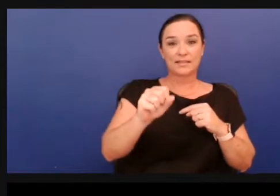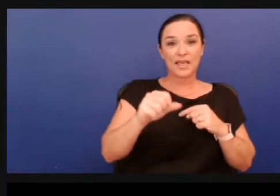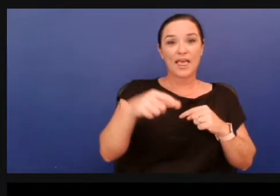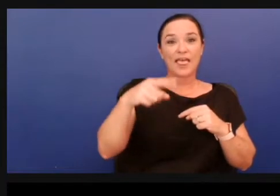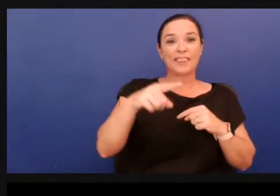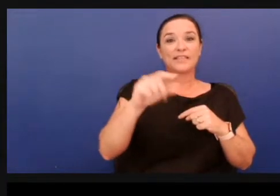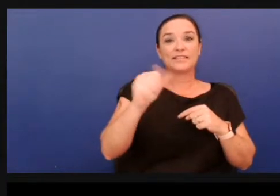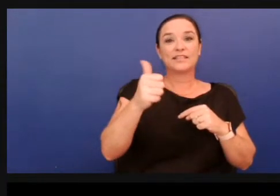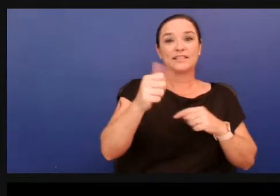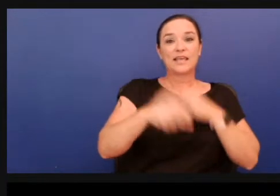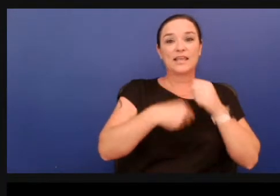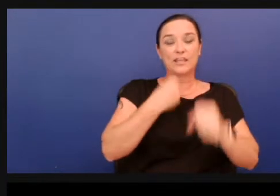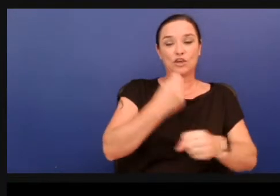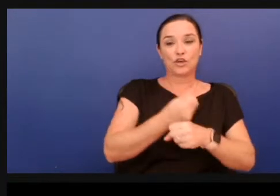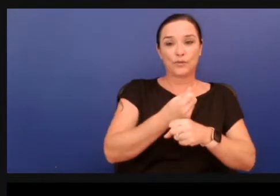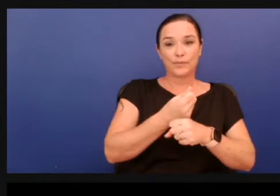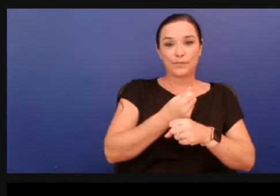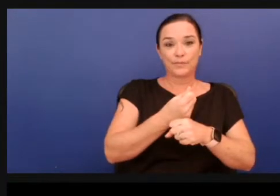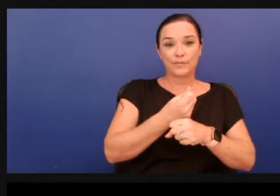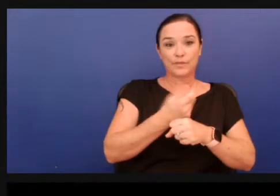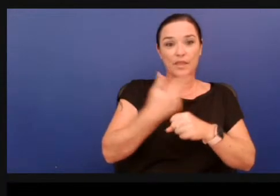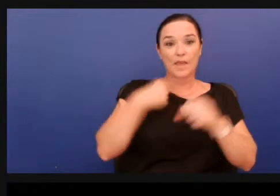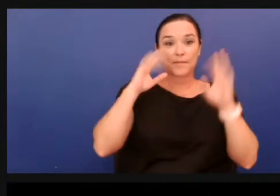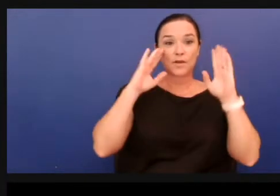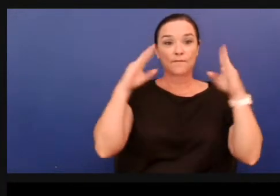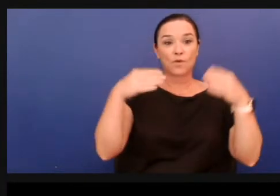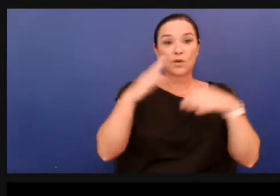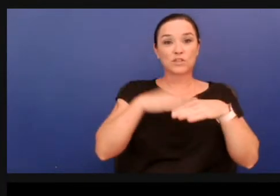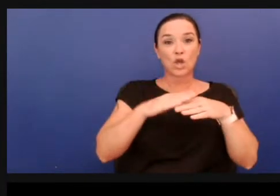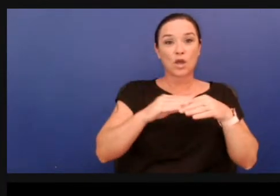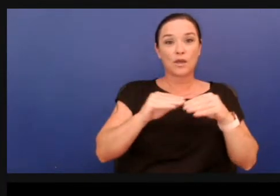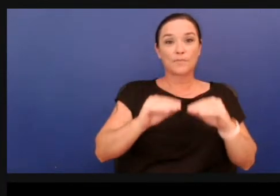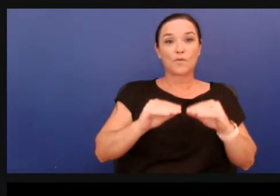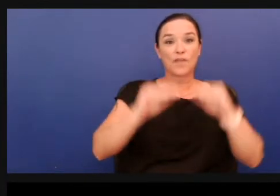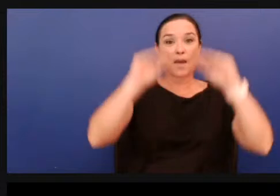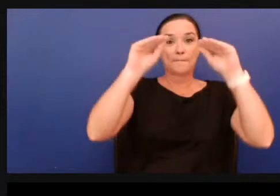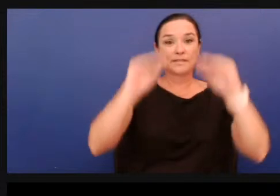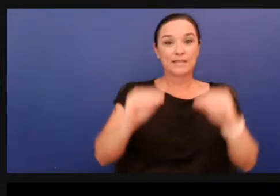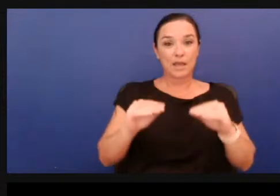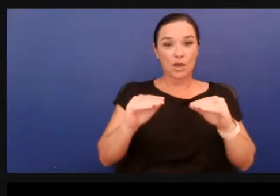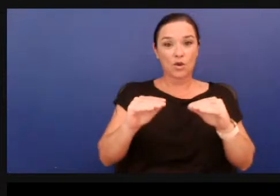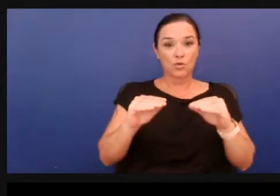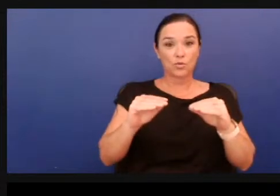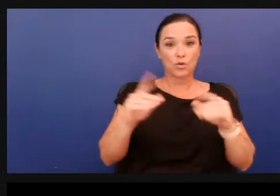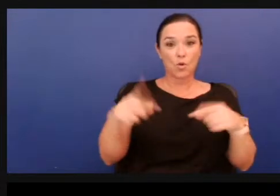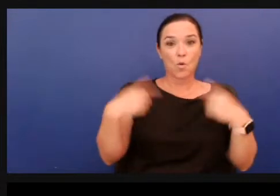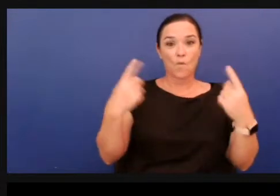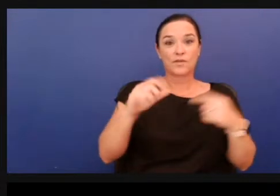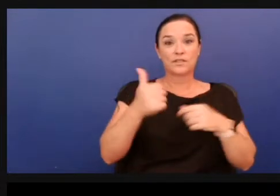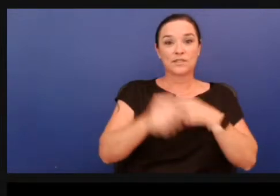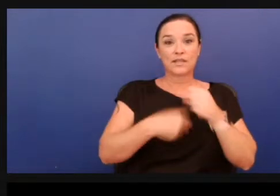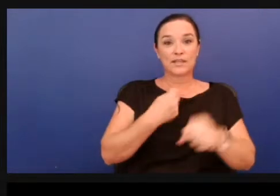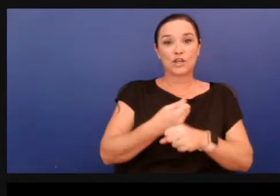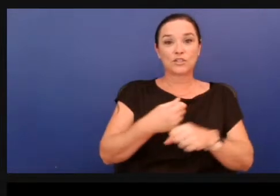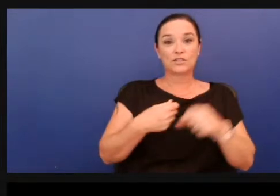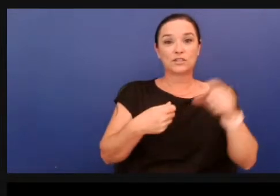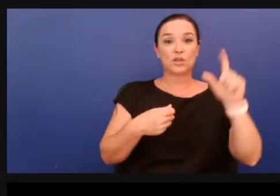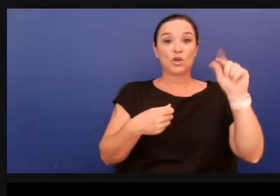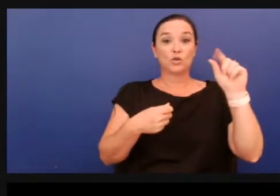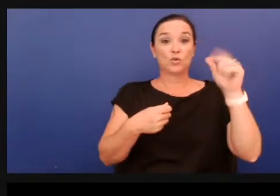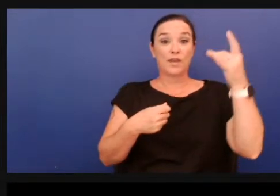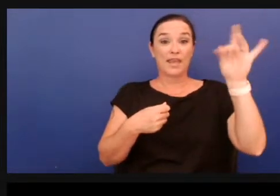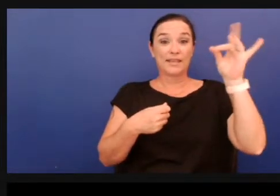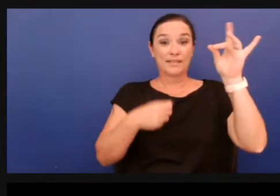again. So I'm going to just focus on the up and down over 10 years. So this is 2018's summit collapse right